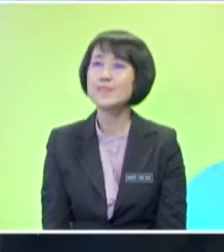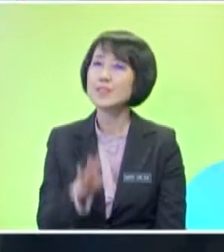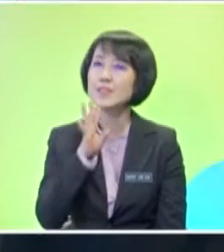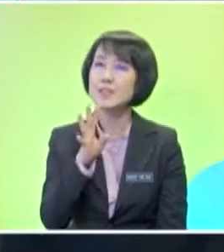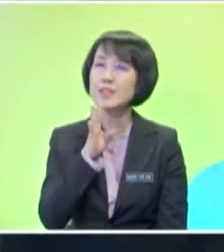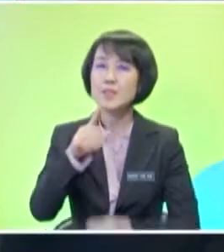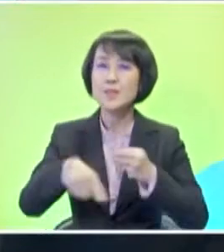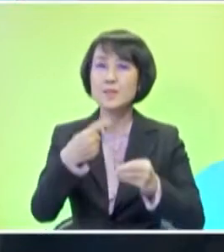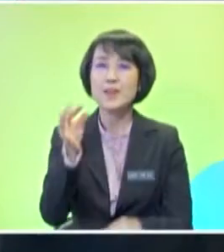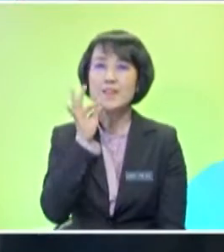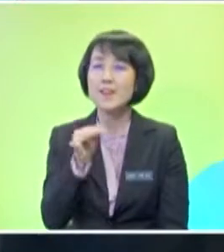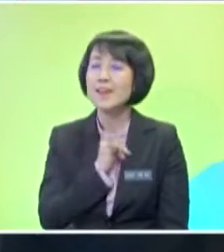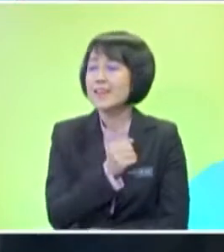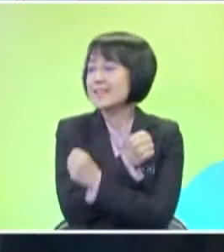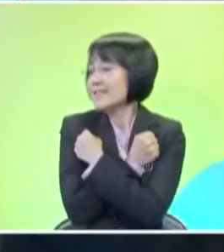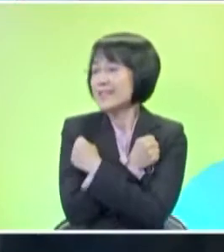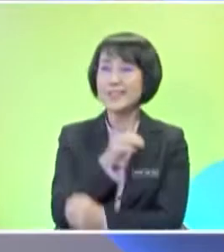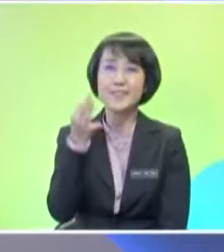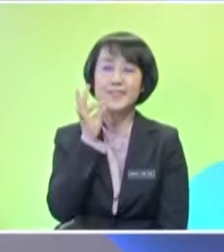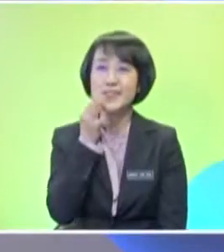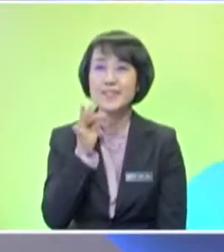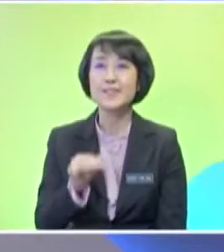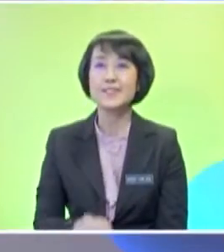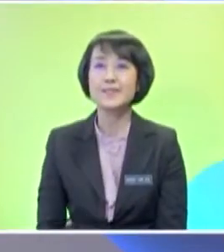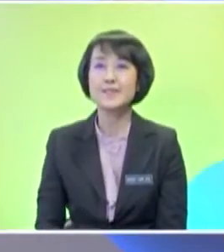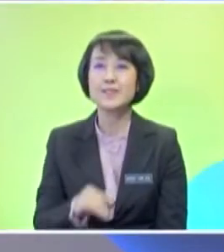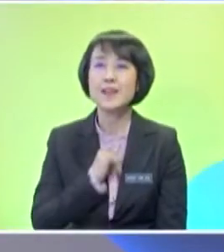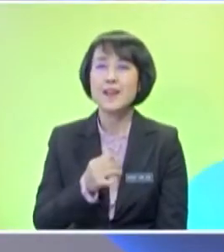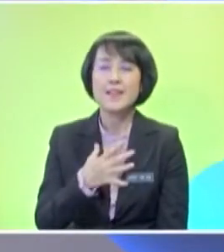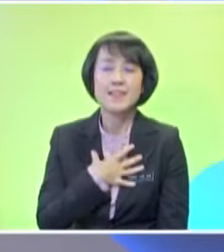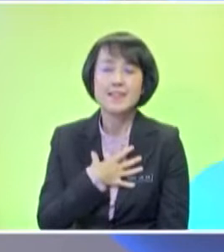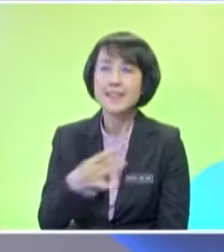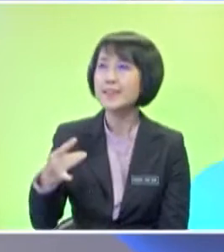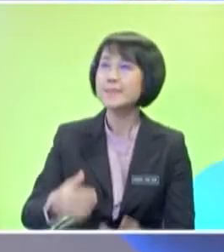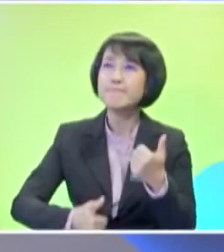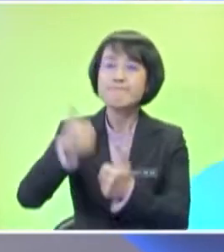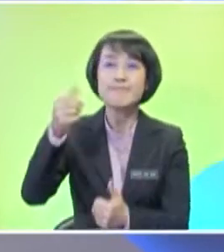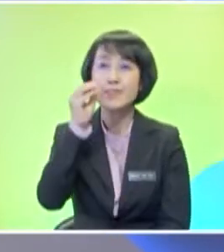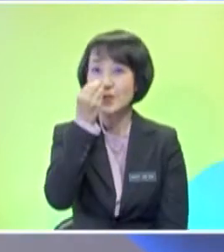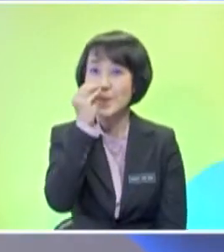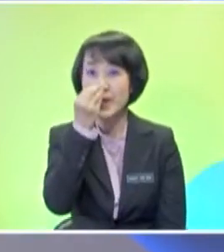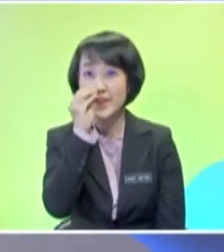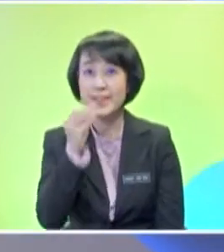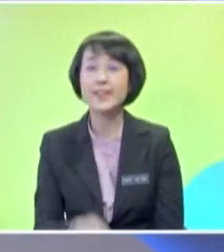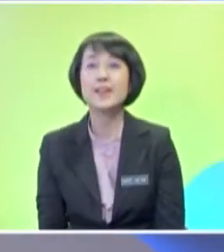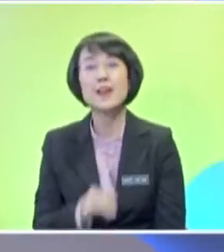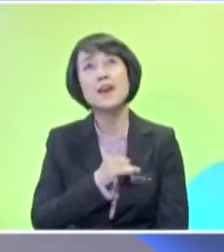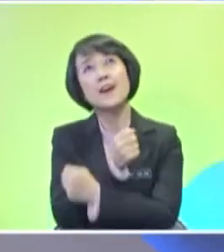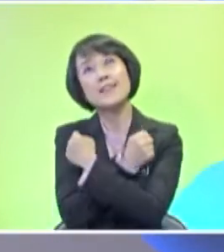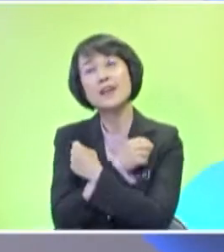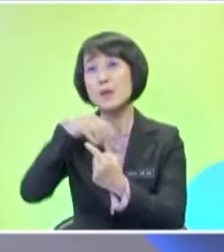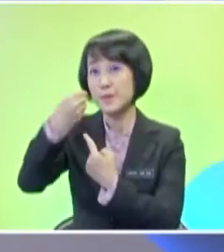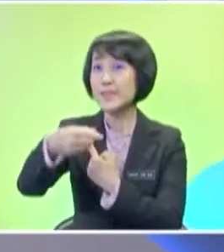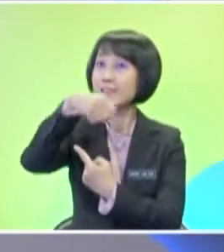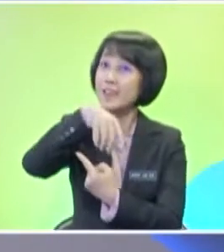I love fruits, my favorite fruits. I actually have a few. I love strawberries, I love banana,